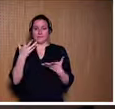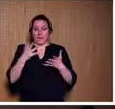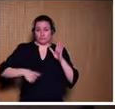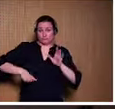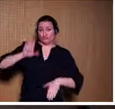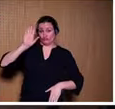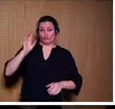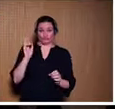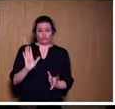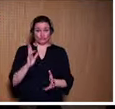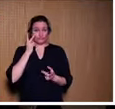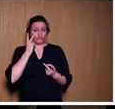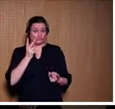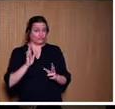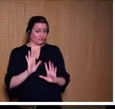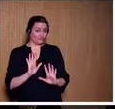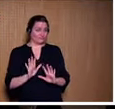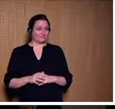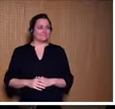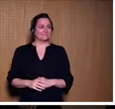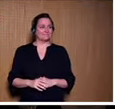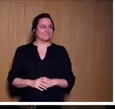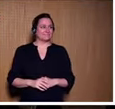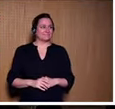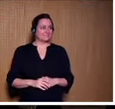let's try that. Let's just try this.